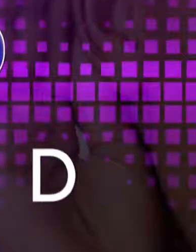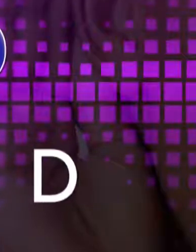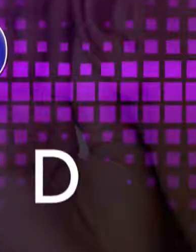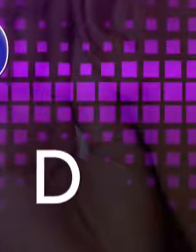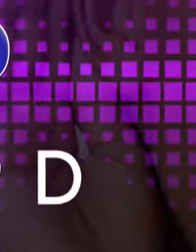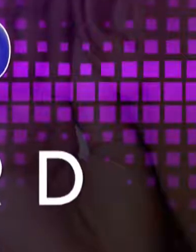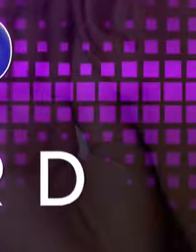Sorry.